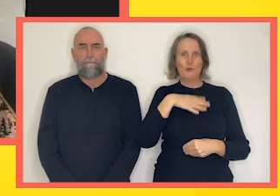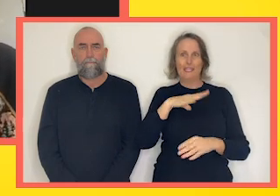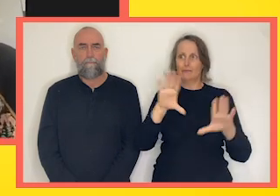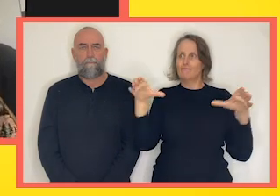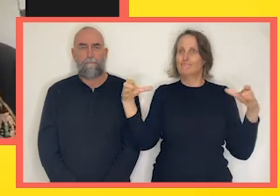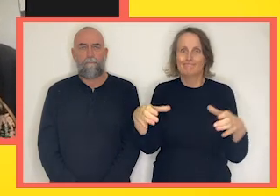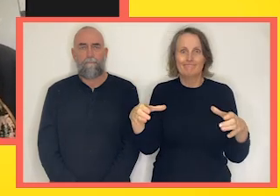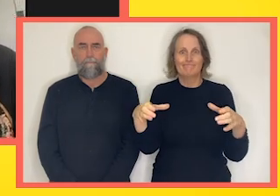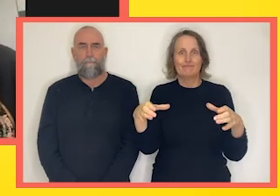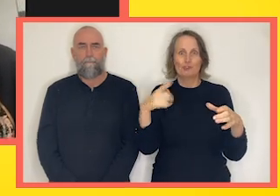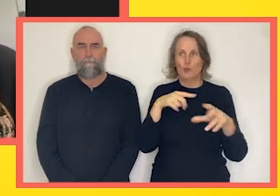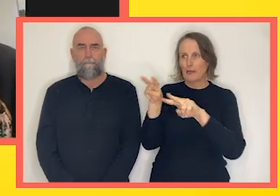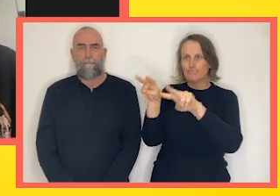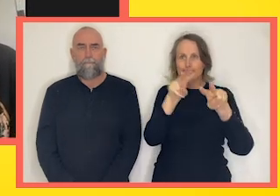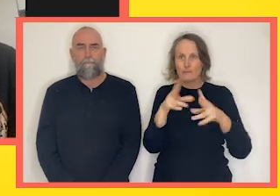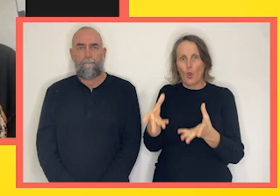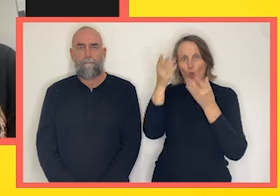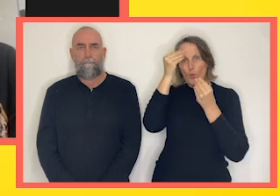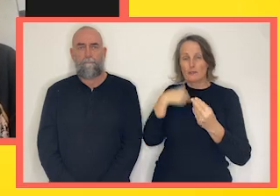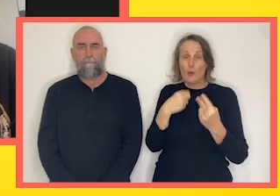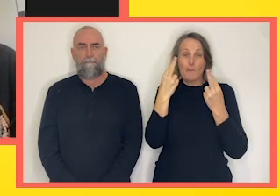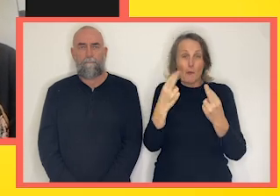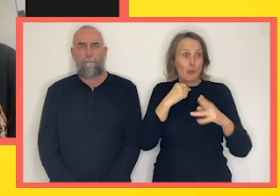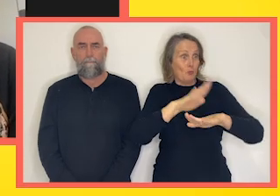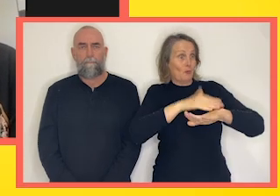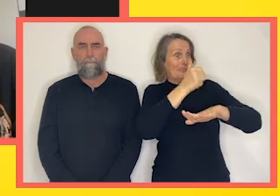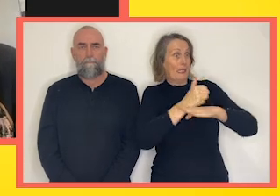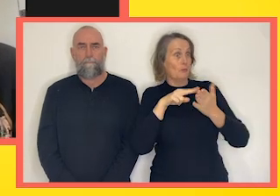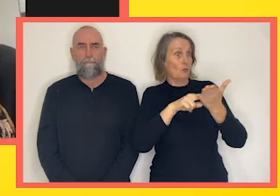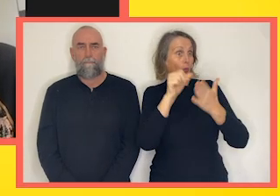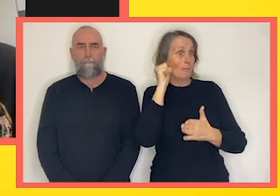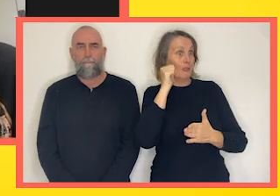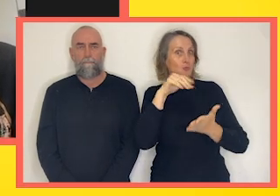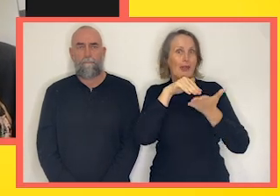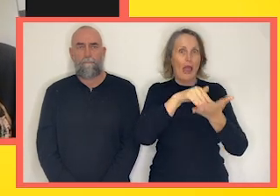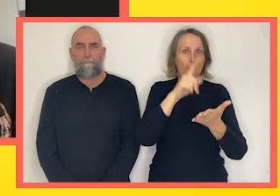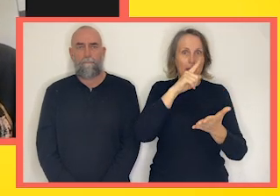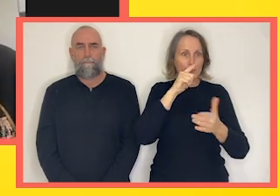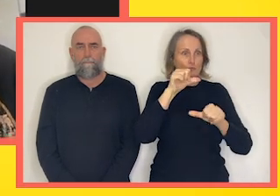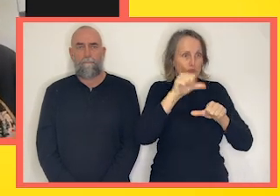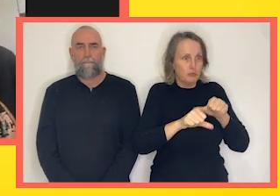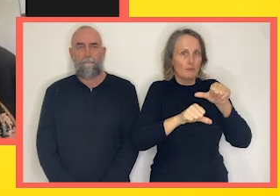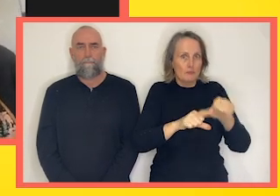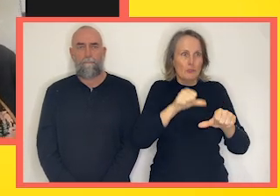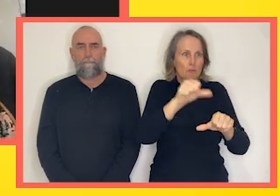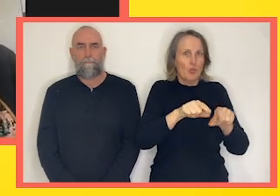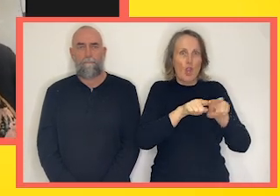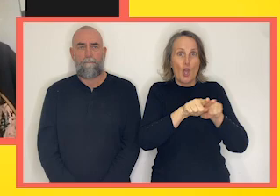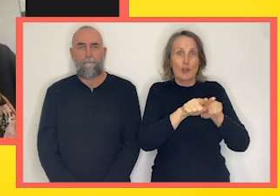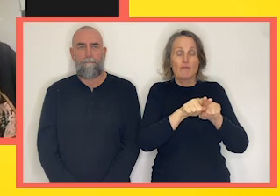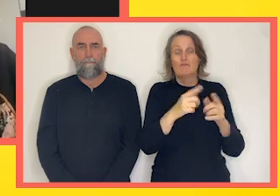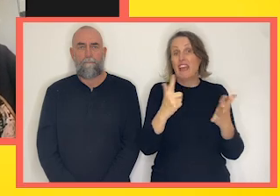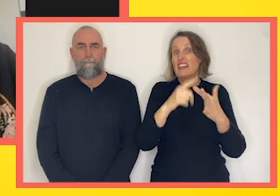that pathway, and I'm really hoping that I can create that for those people. Get more bronze in. Like when I went